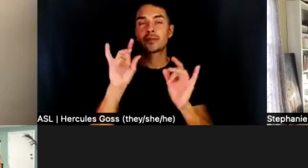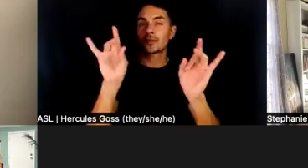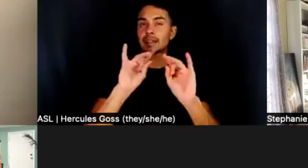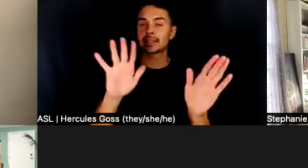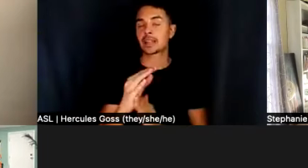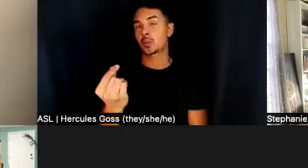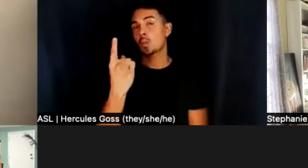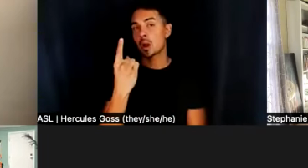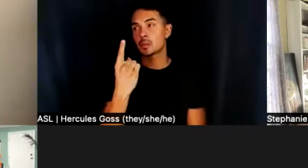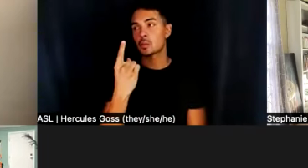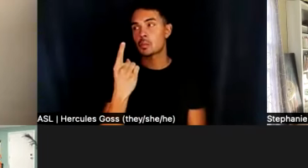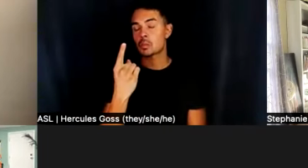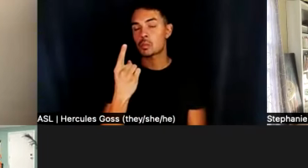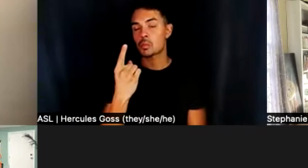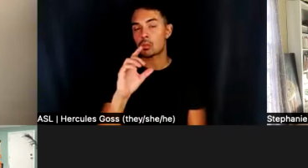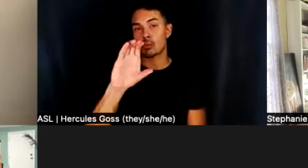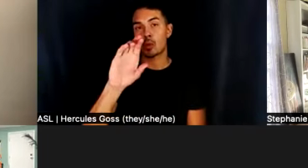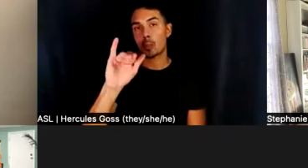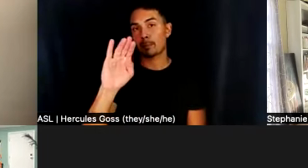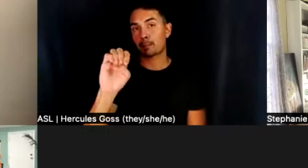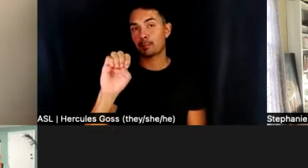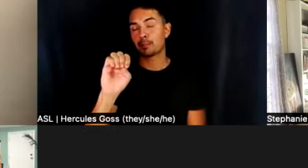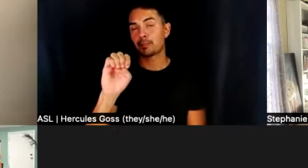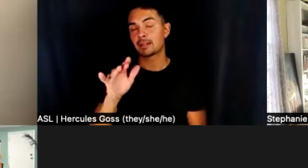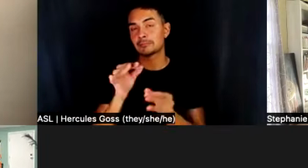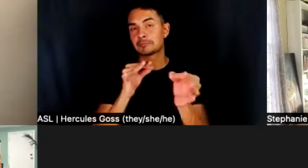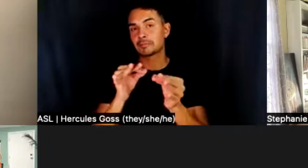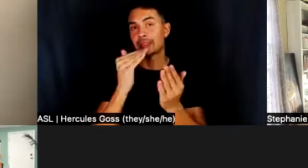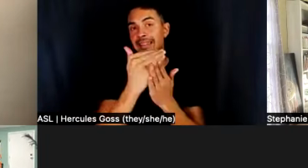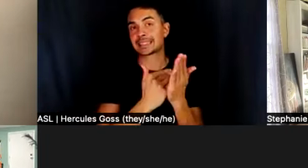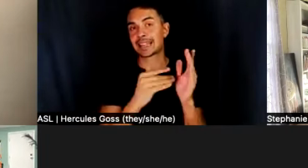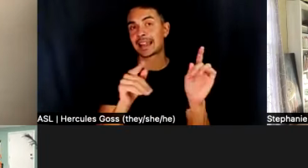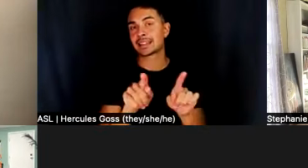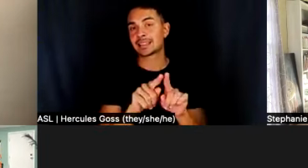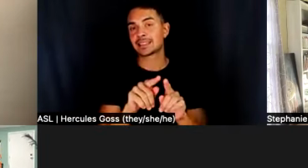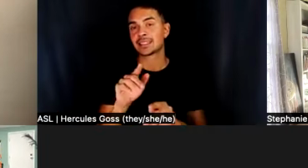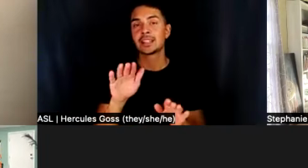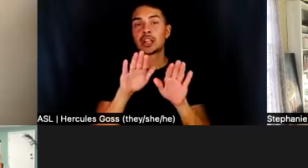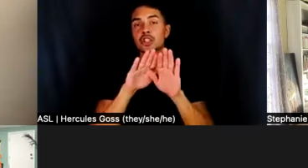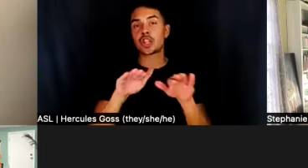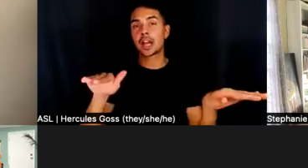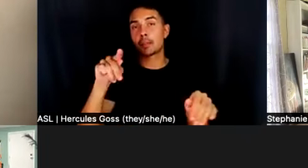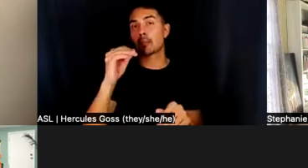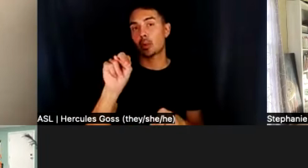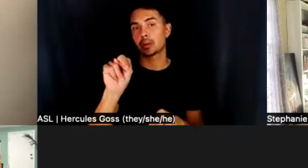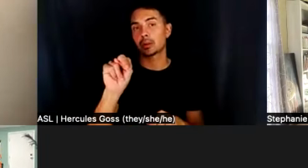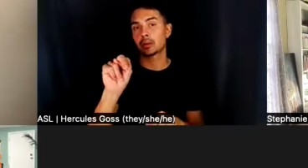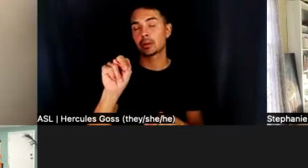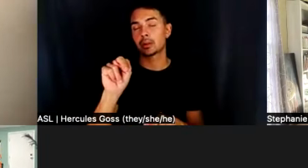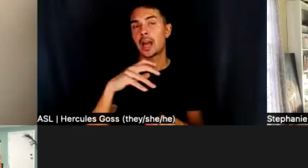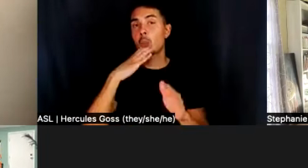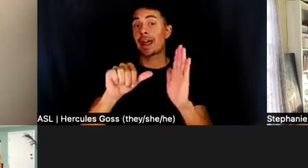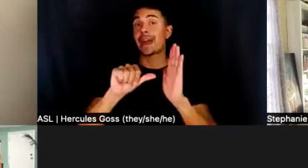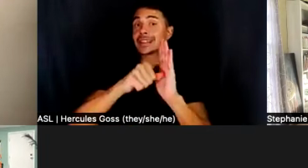one of the crimes that was described was listed as child pornography. And I do want to emphasize that